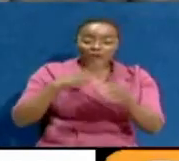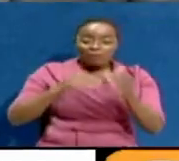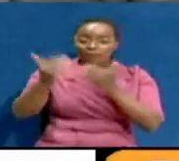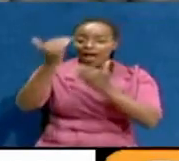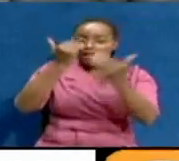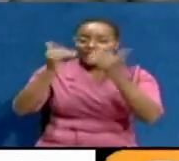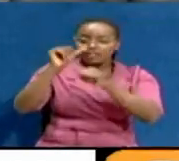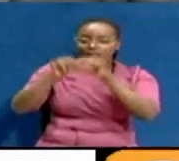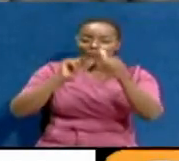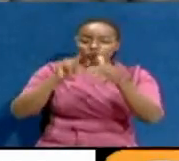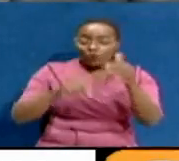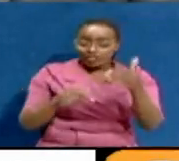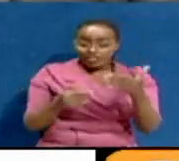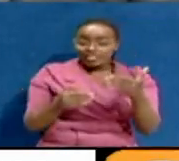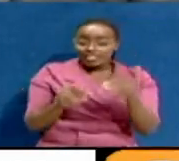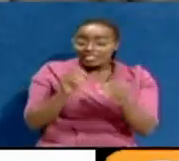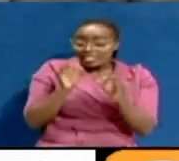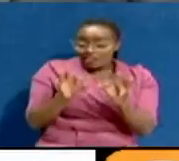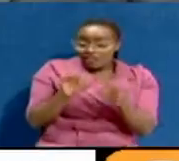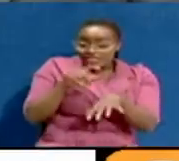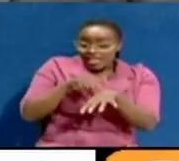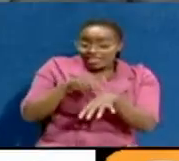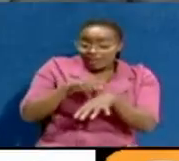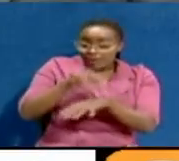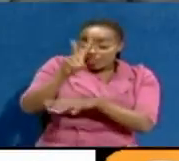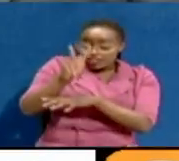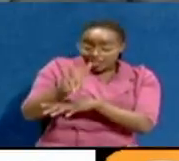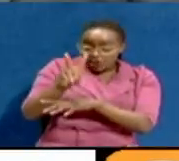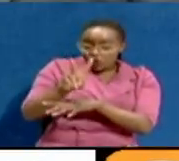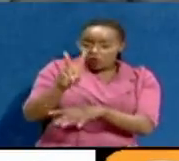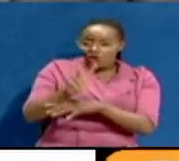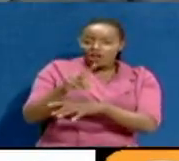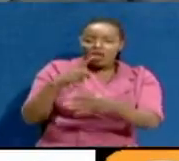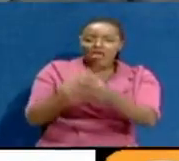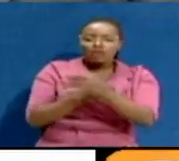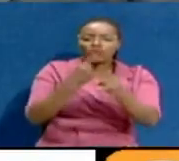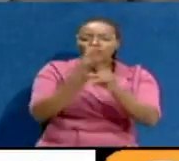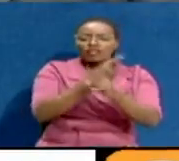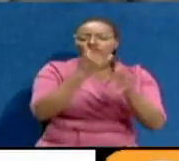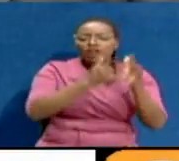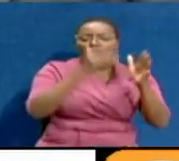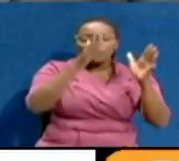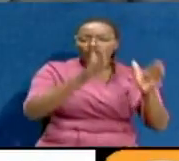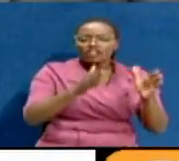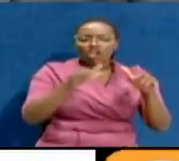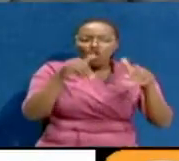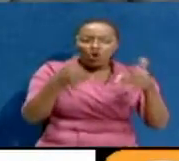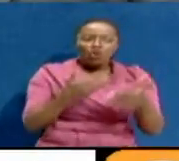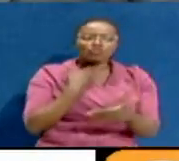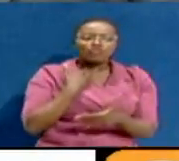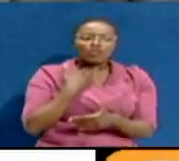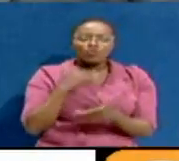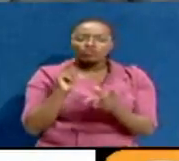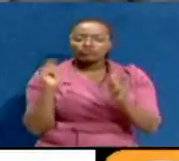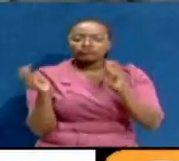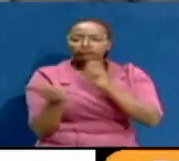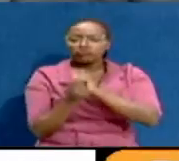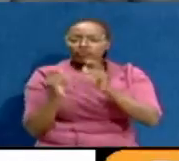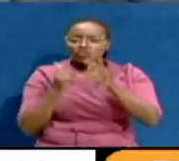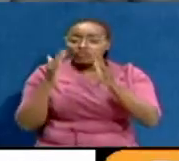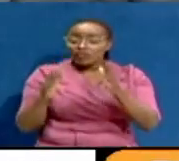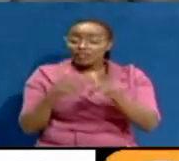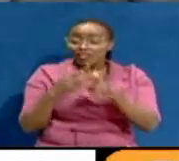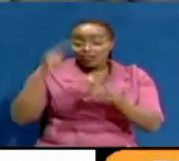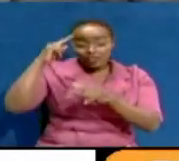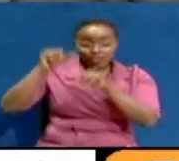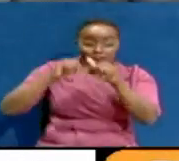us about the fact that if by the time the second dose comes, it's from a different manufacturer, or they just want to switch to a different manufacturer, should